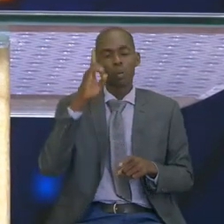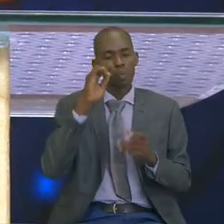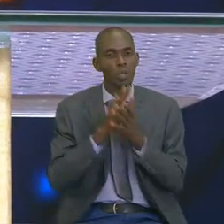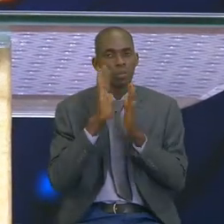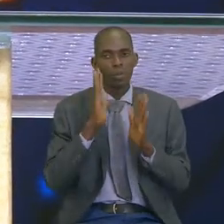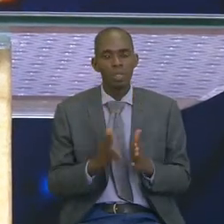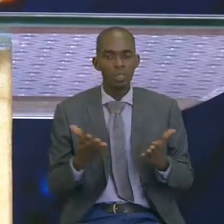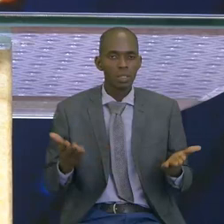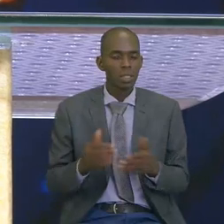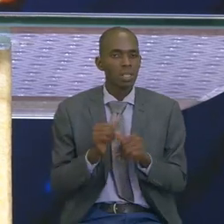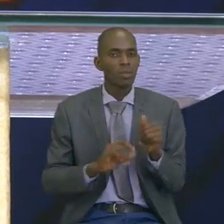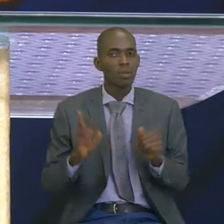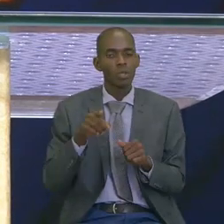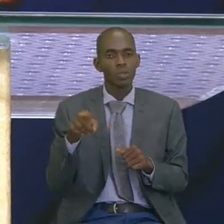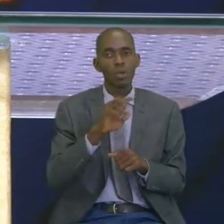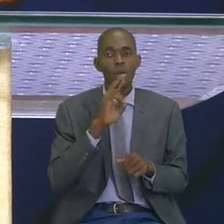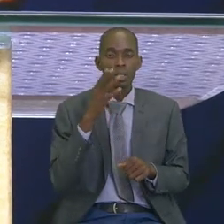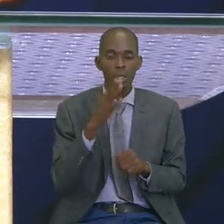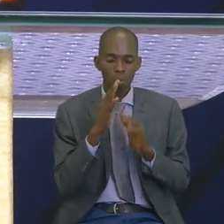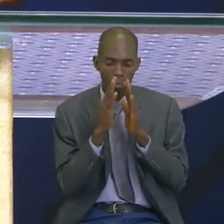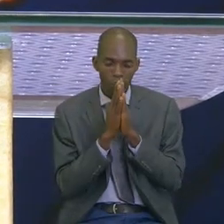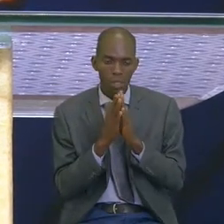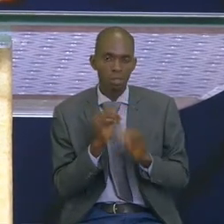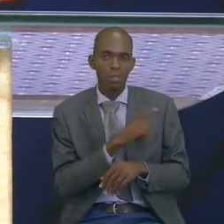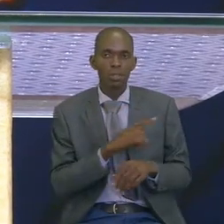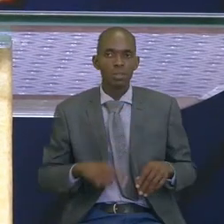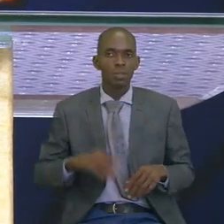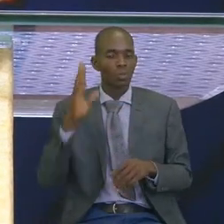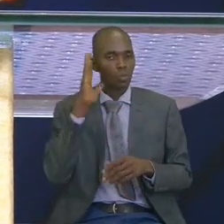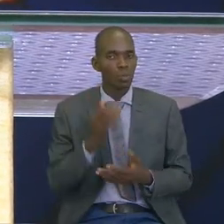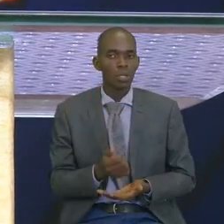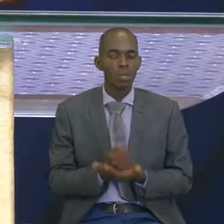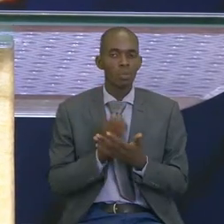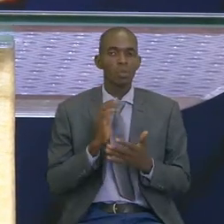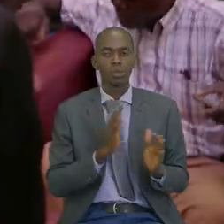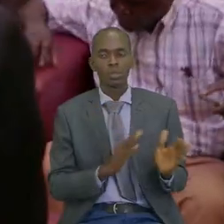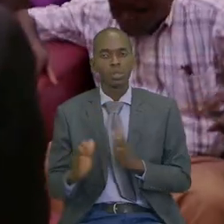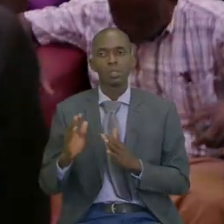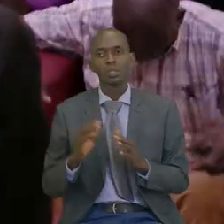every location, anywhere we are. Pray, and the Lord will get us ready.